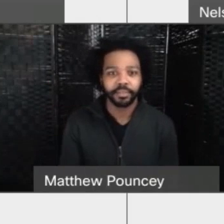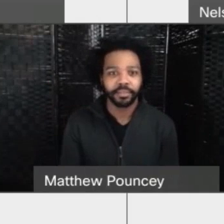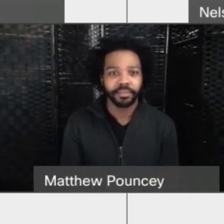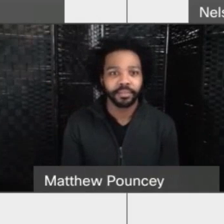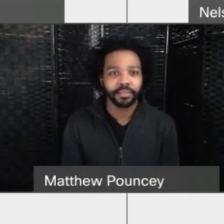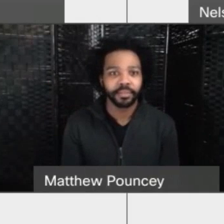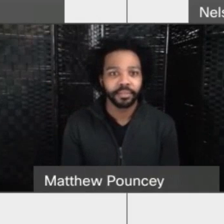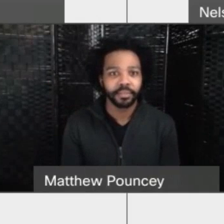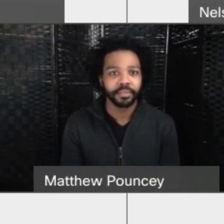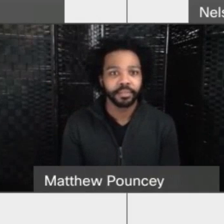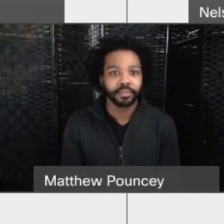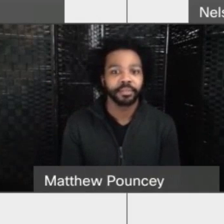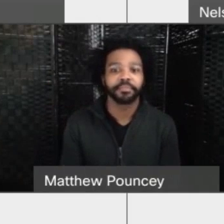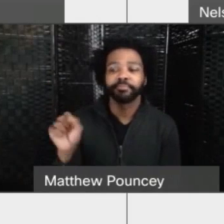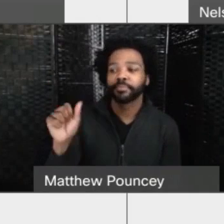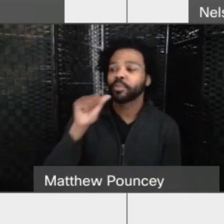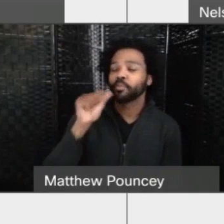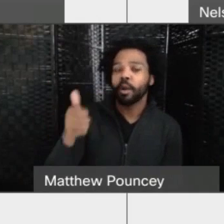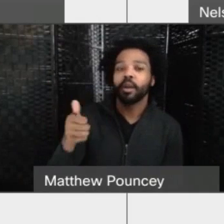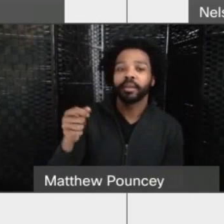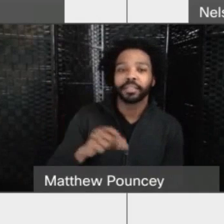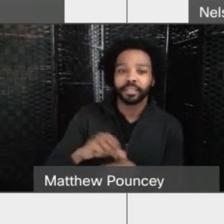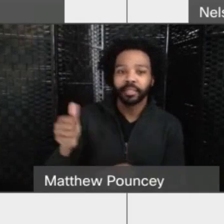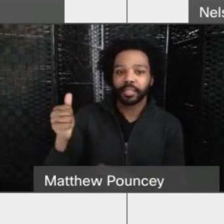Yep, it's tomorrow at 10 o'clock.